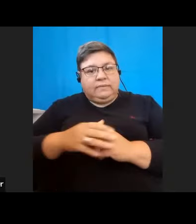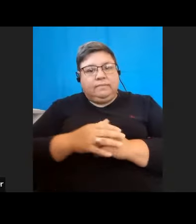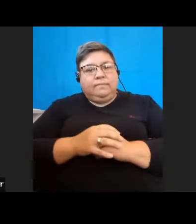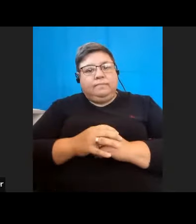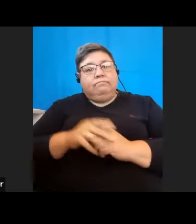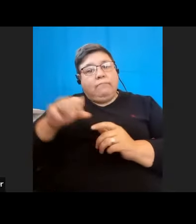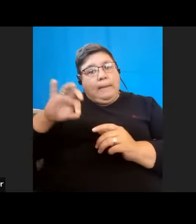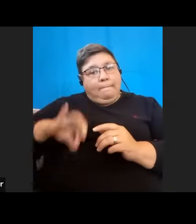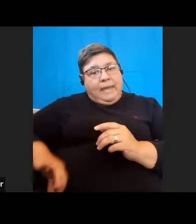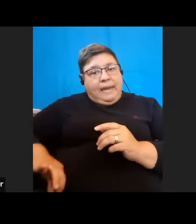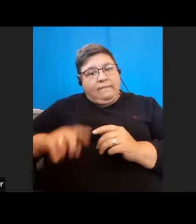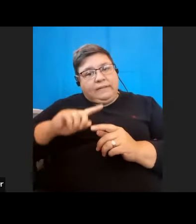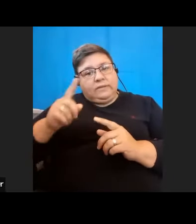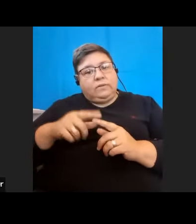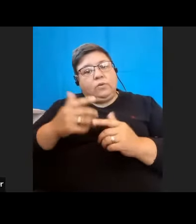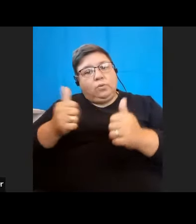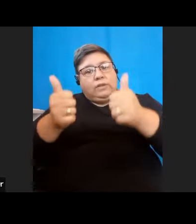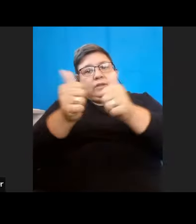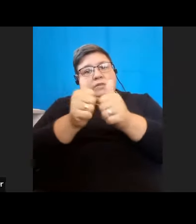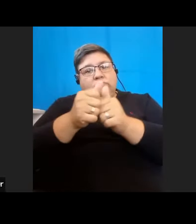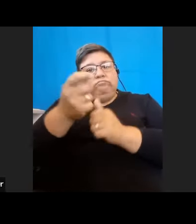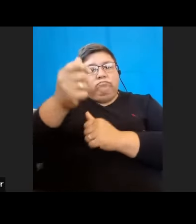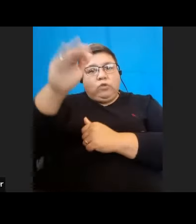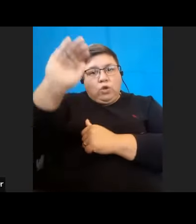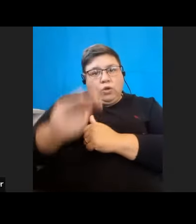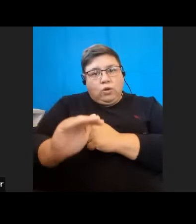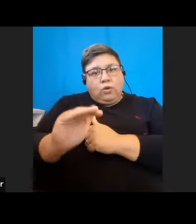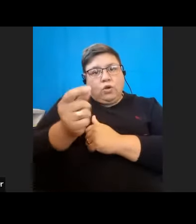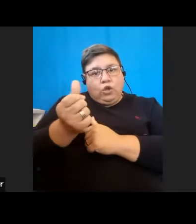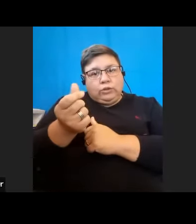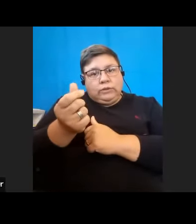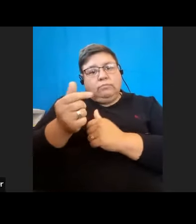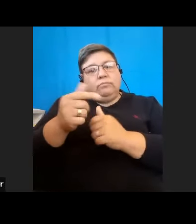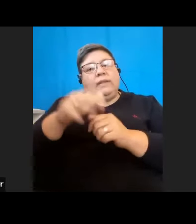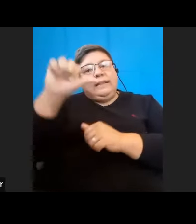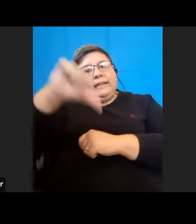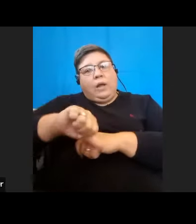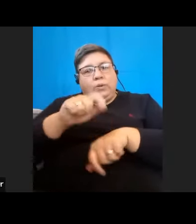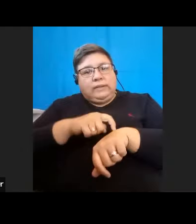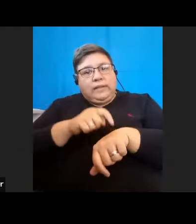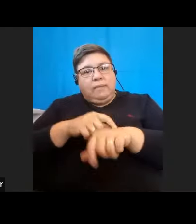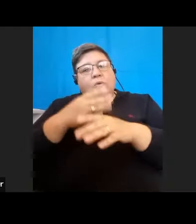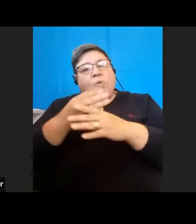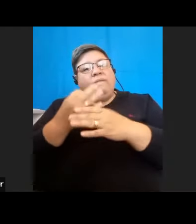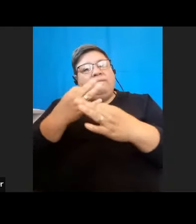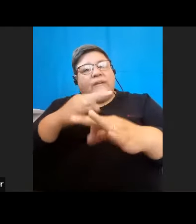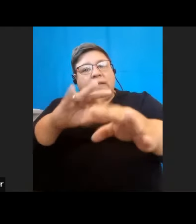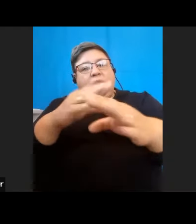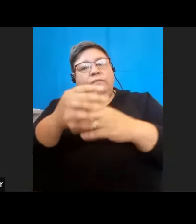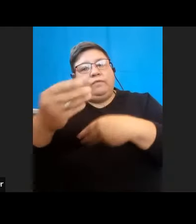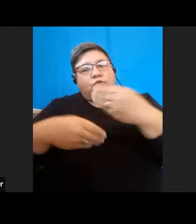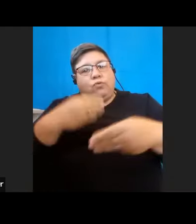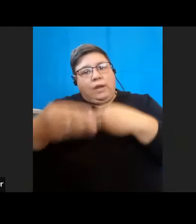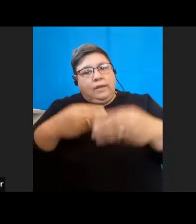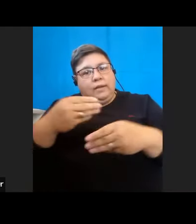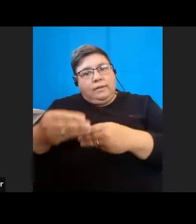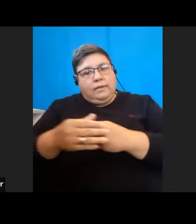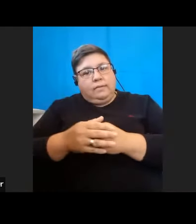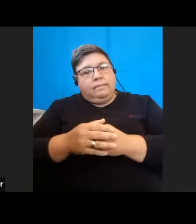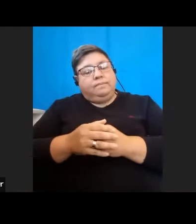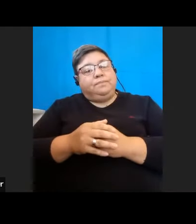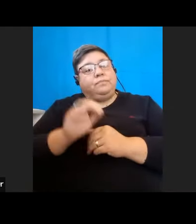benefits will then assist in reducing costs and downtime by facilitating trade. Your company's